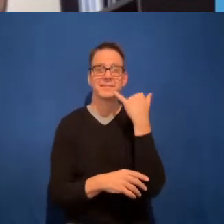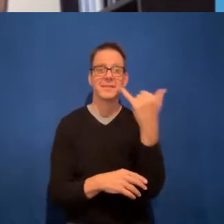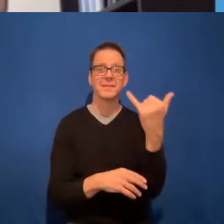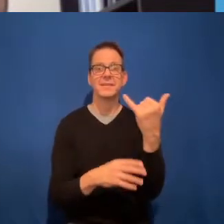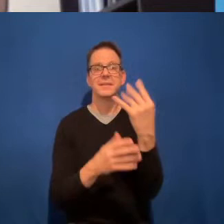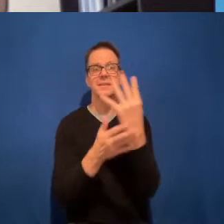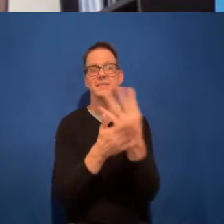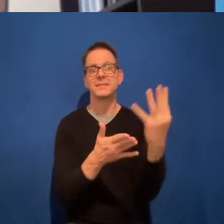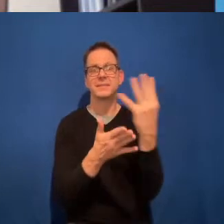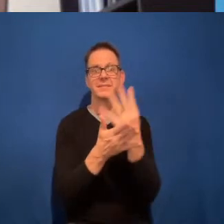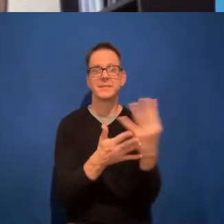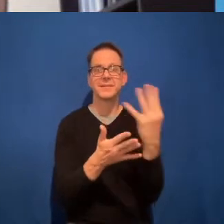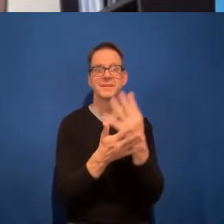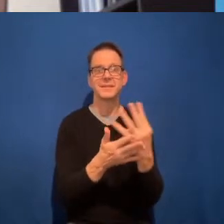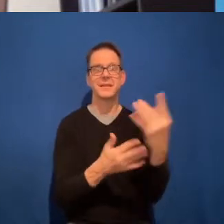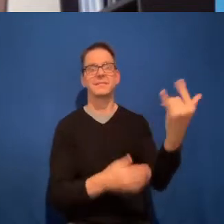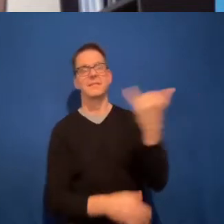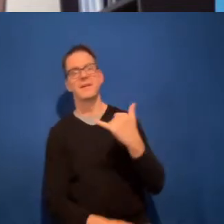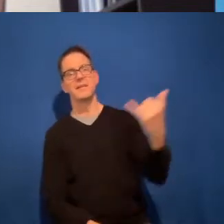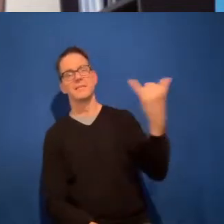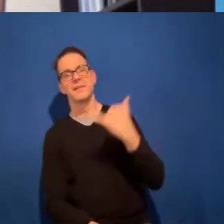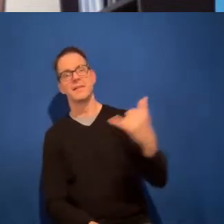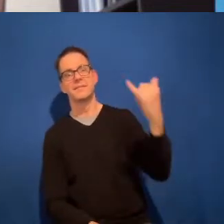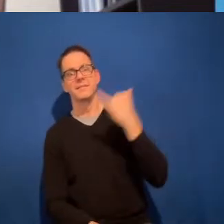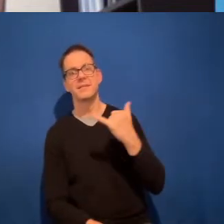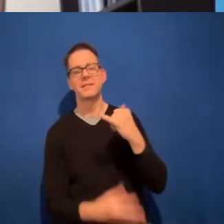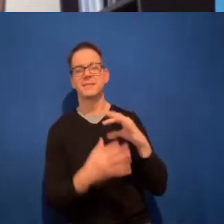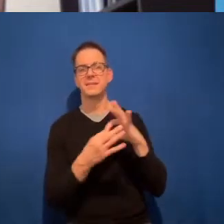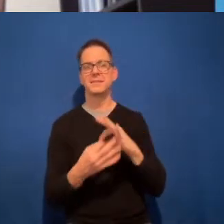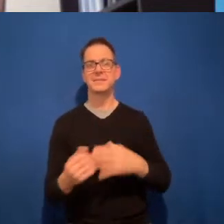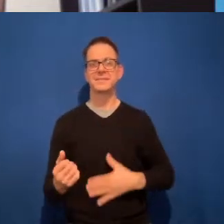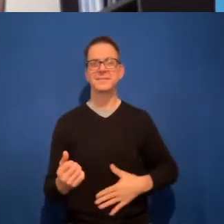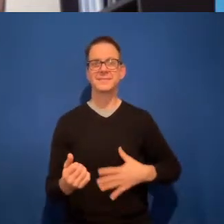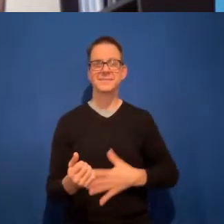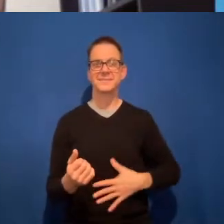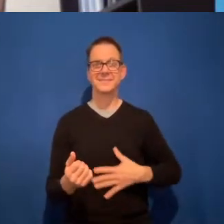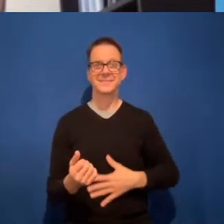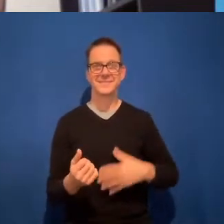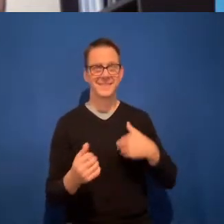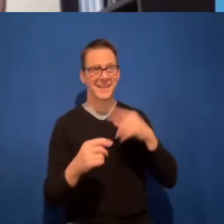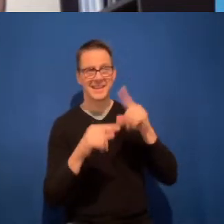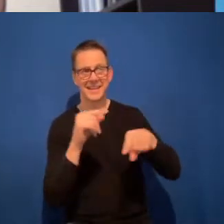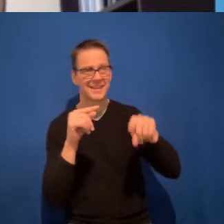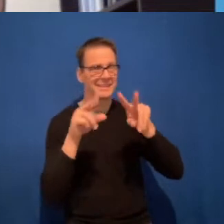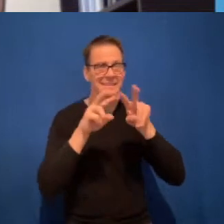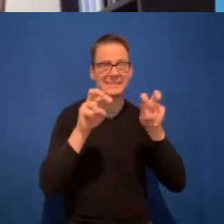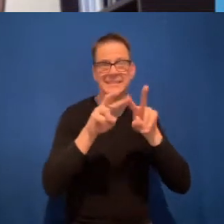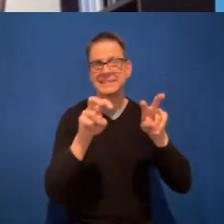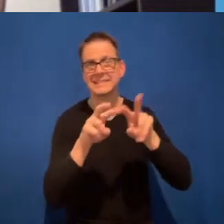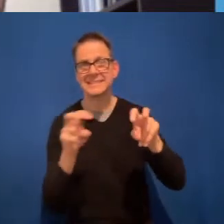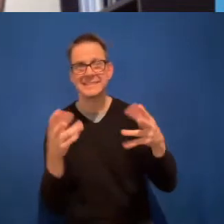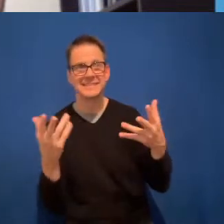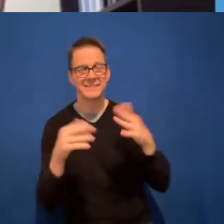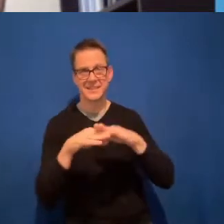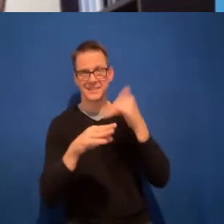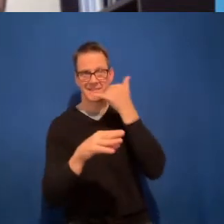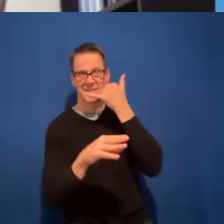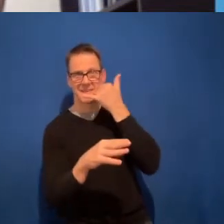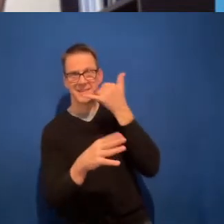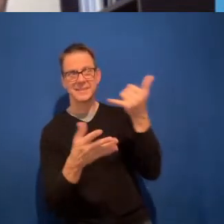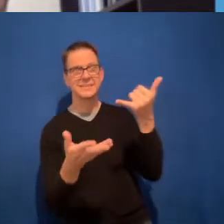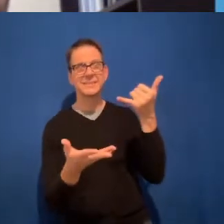their abdominal pain, but I couldn't examine them. And there was only so much that I could do over the phone. And to what Dr. Zaidi said, a lot of them don't know how to